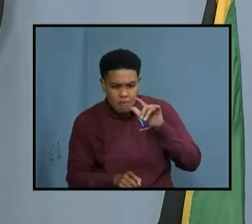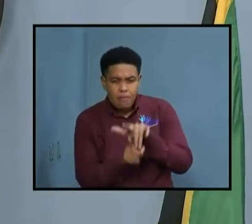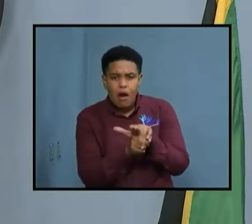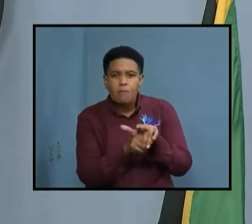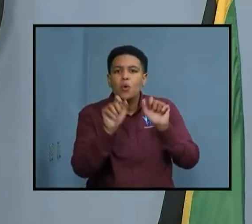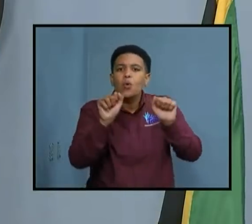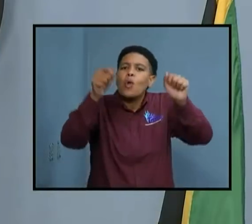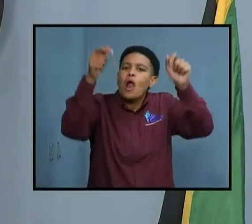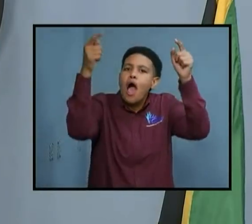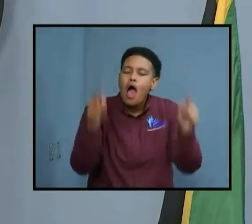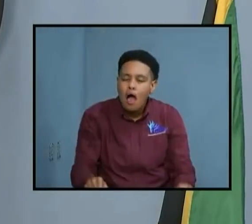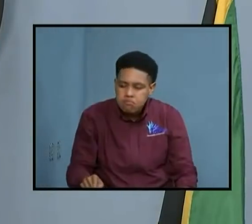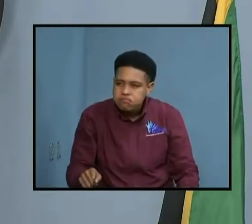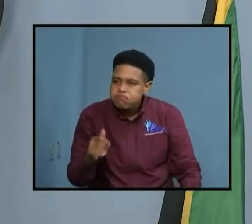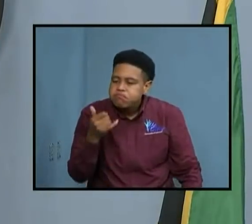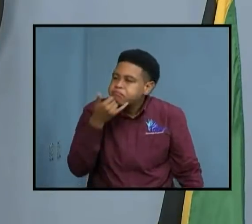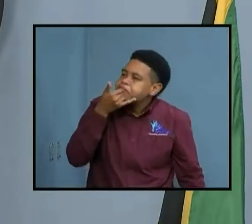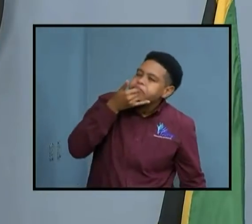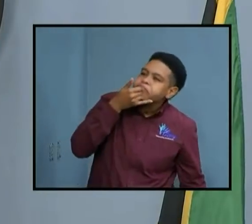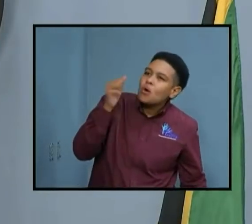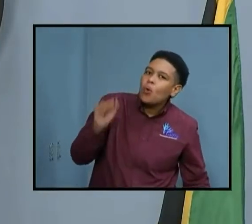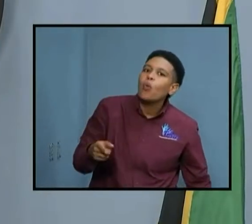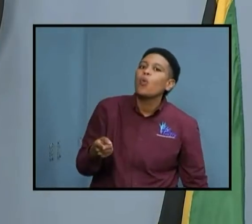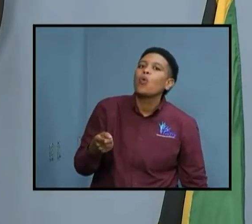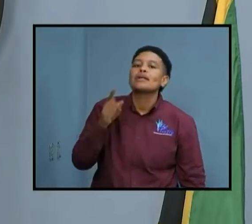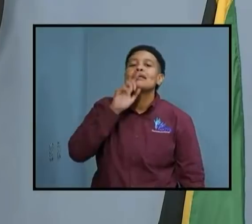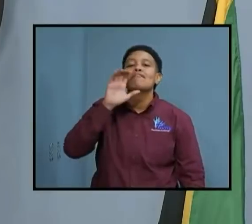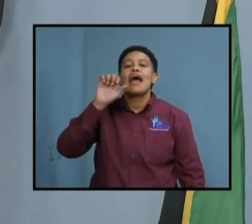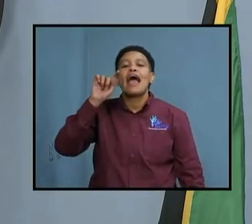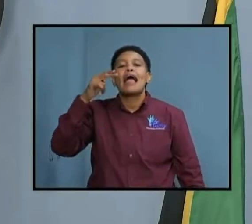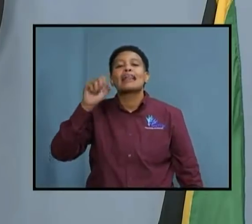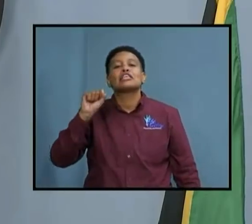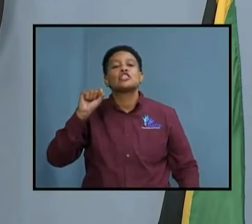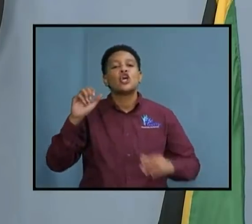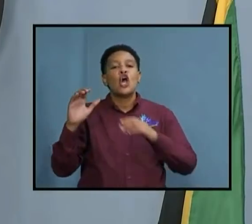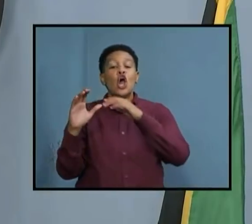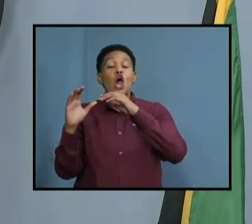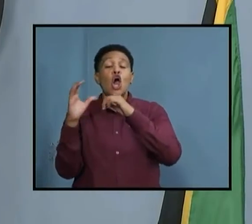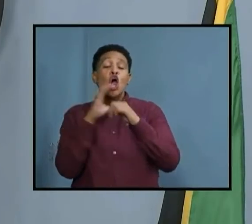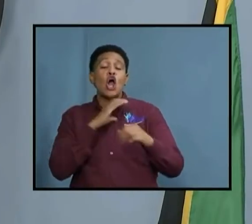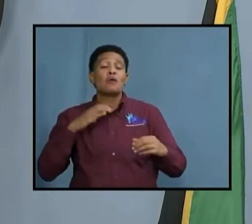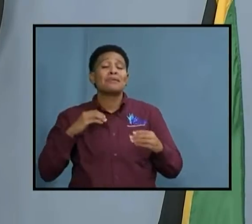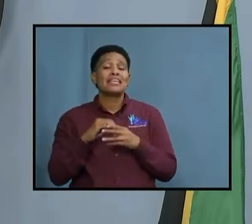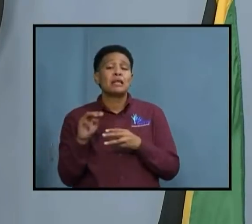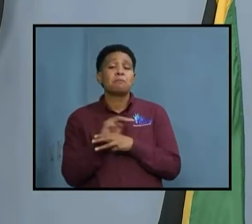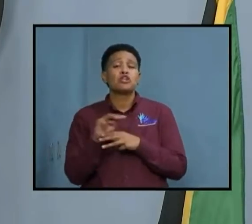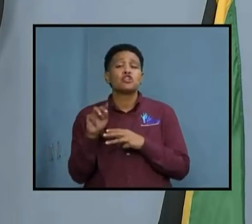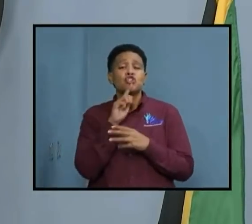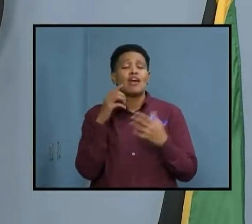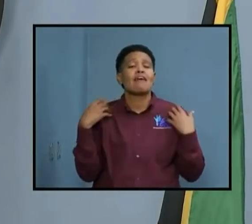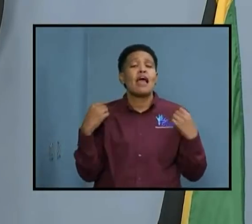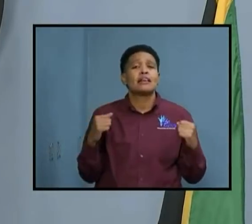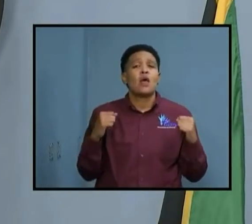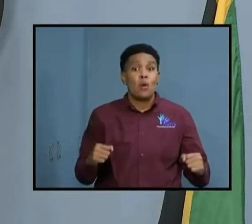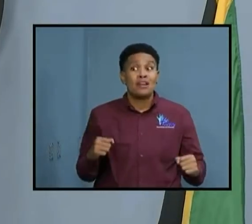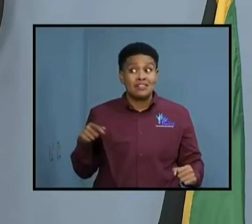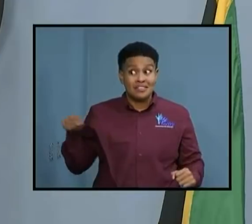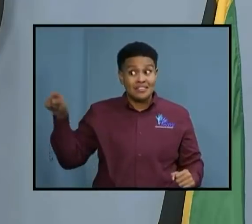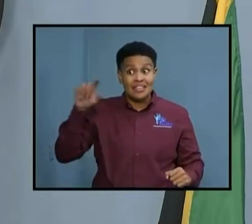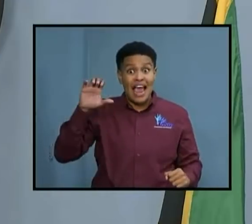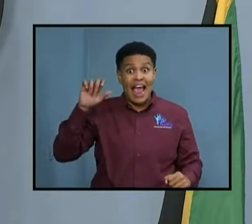have consequences. There is an ethics committee, for example, in the Ministry of Health and Wellness that has to